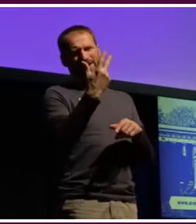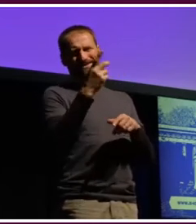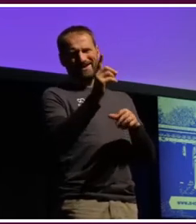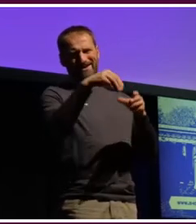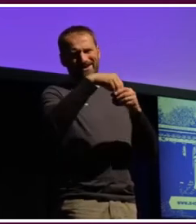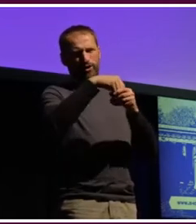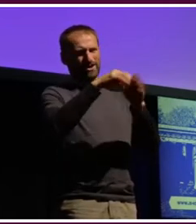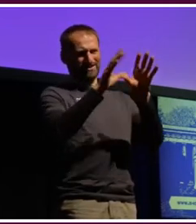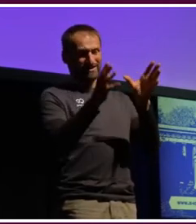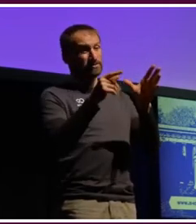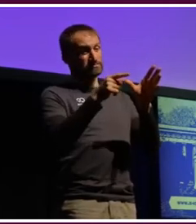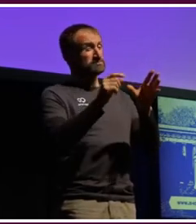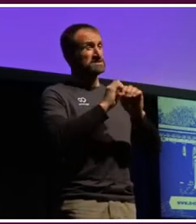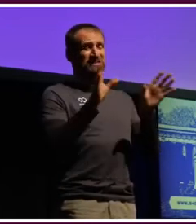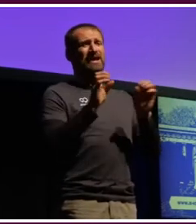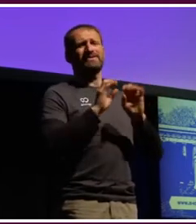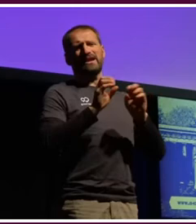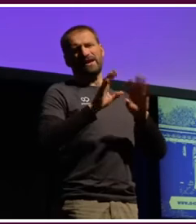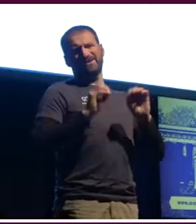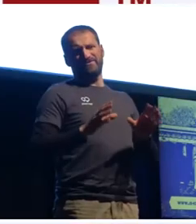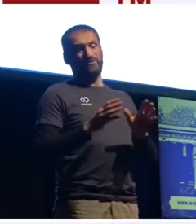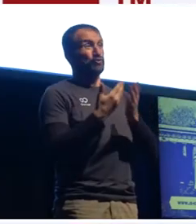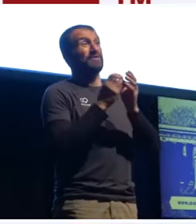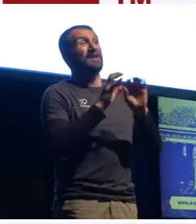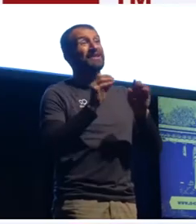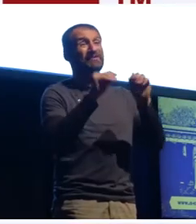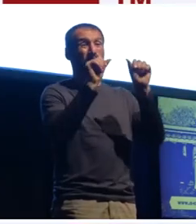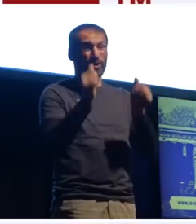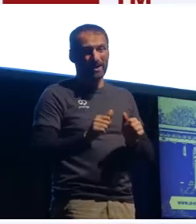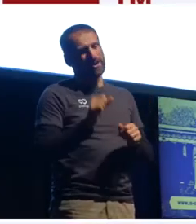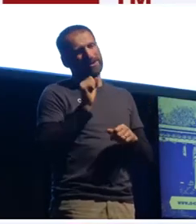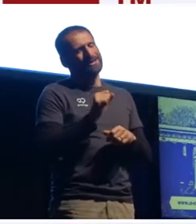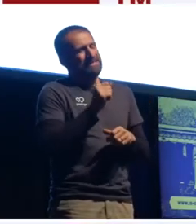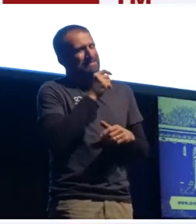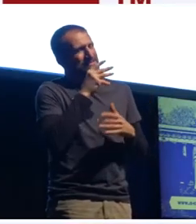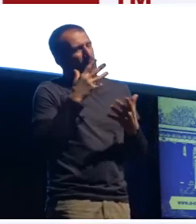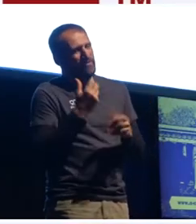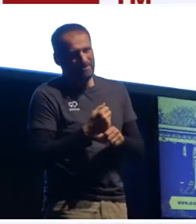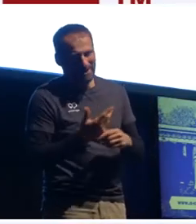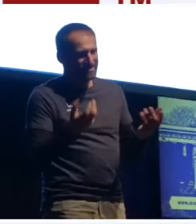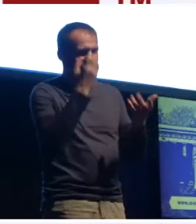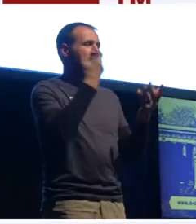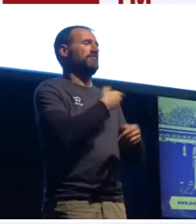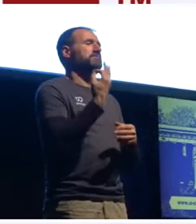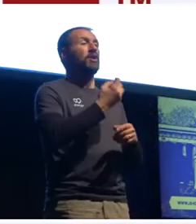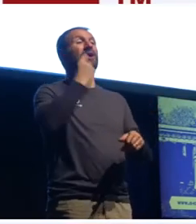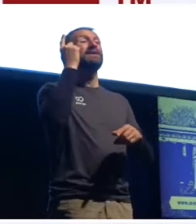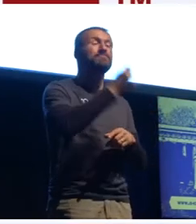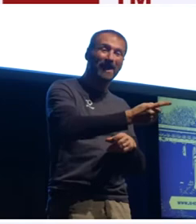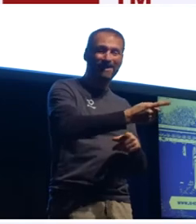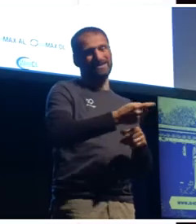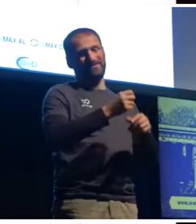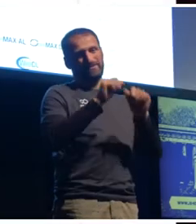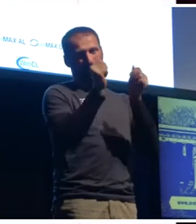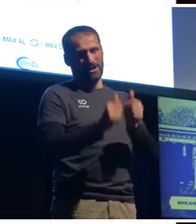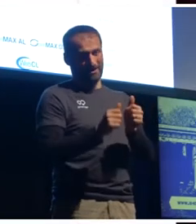It's very declarative. And of course, declarative models can only do so much. So of course, we needed an imperative model. That's WebGL. WebGL